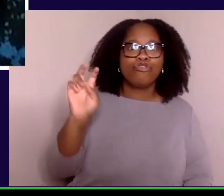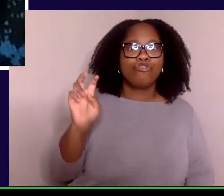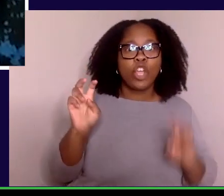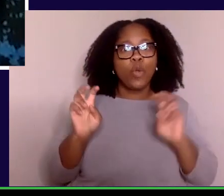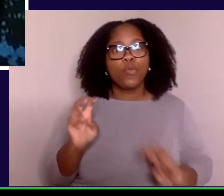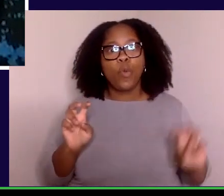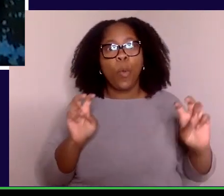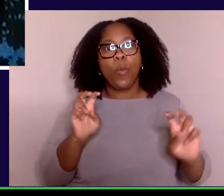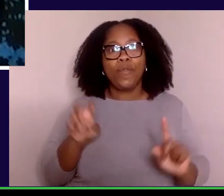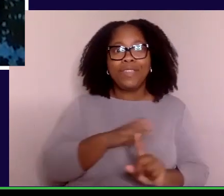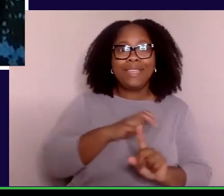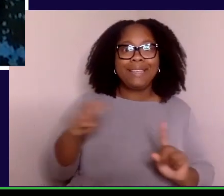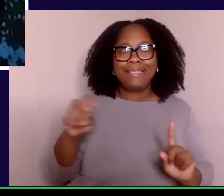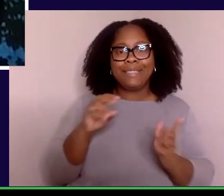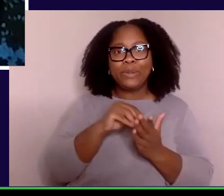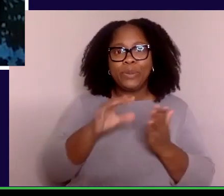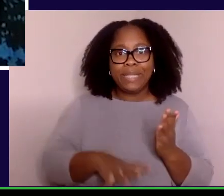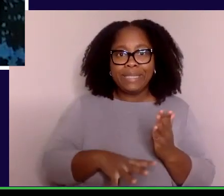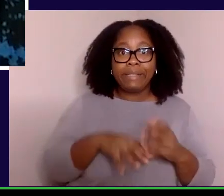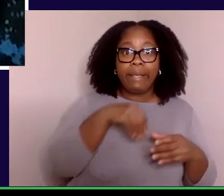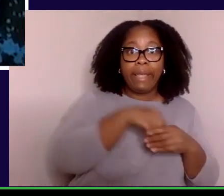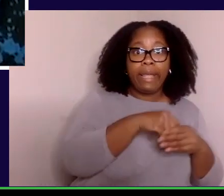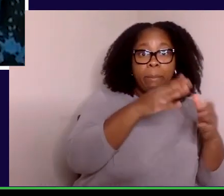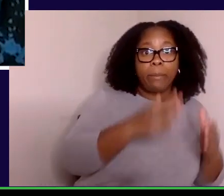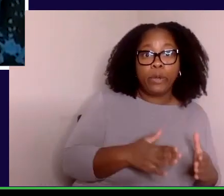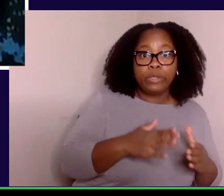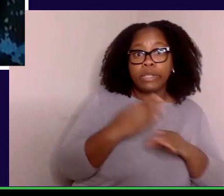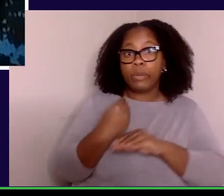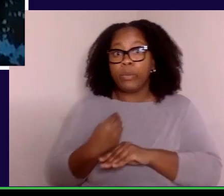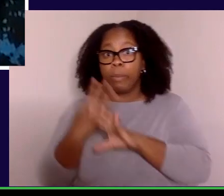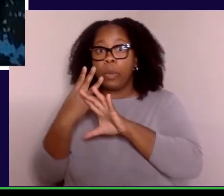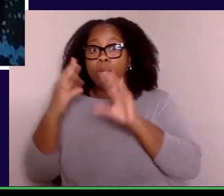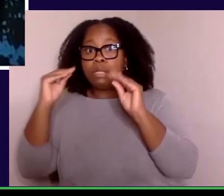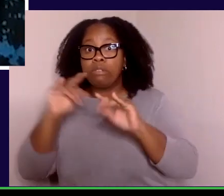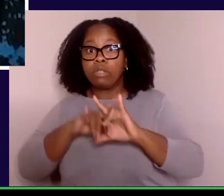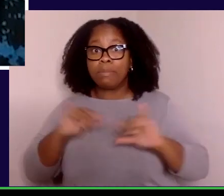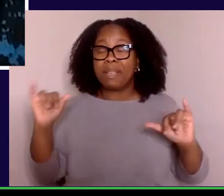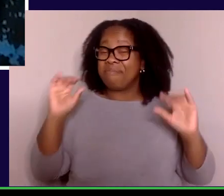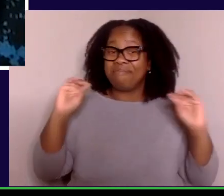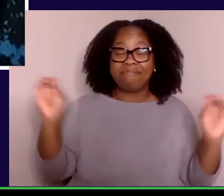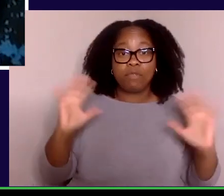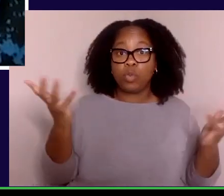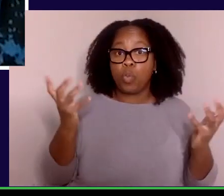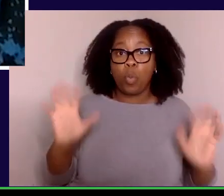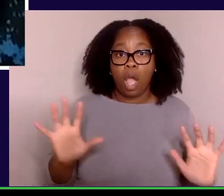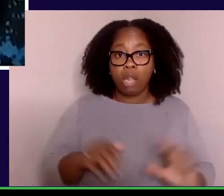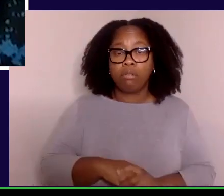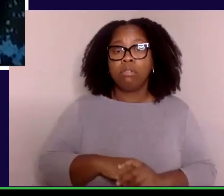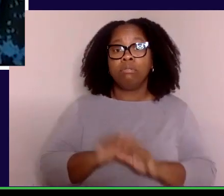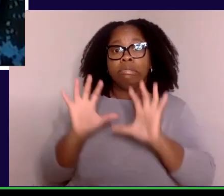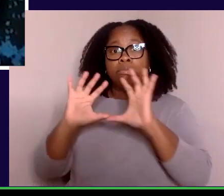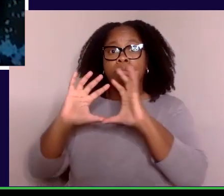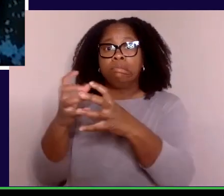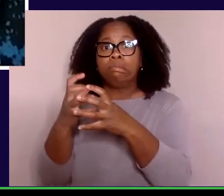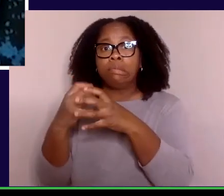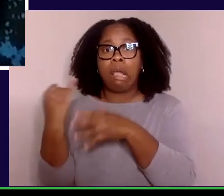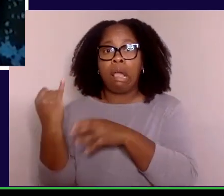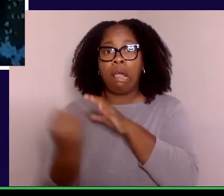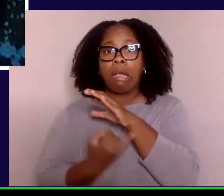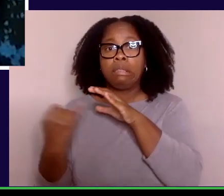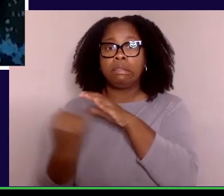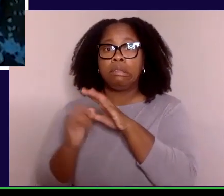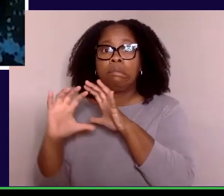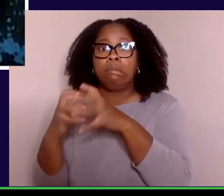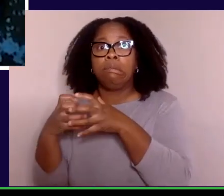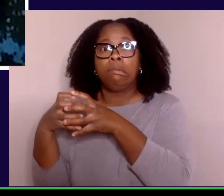remote teaching at the same time. Isolated cohorts of students who don't interact with other